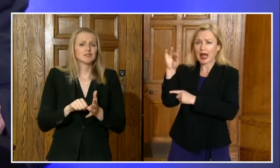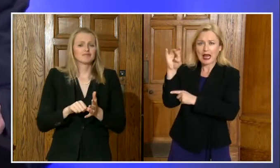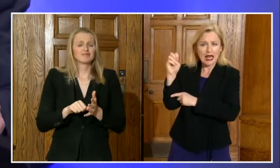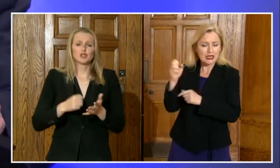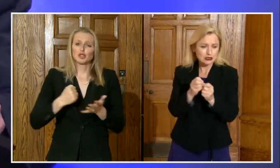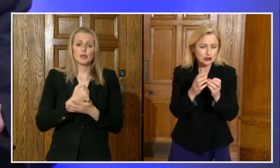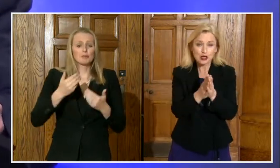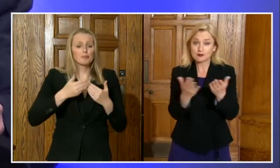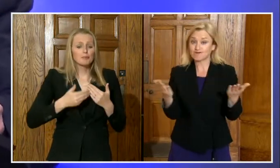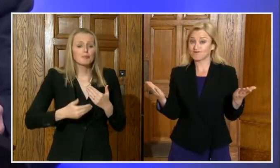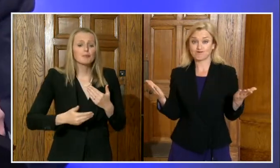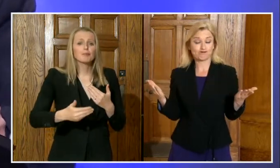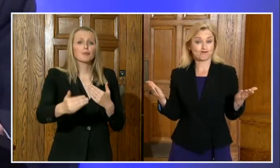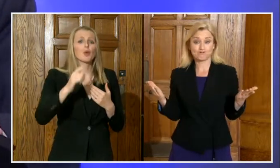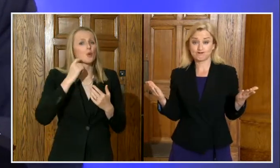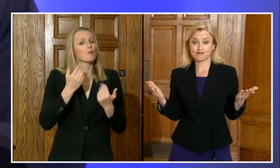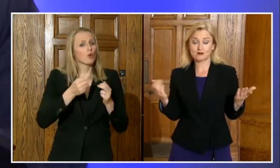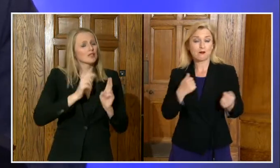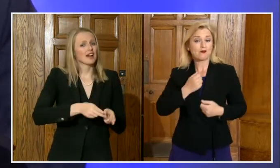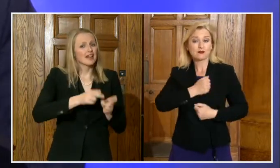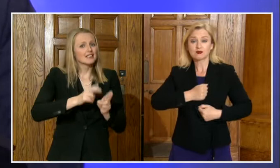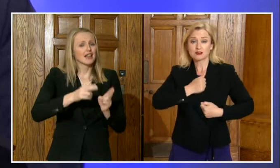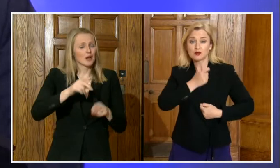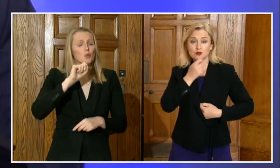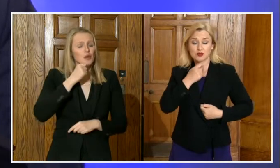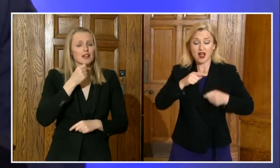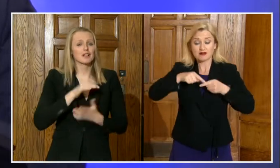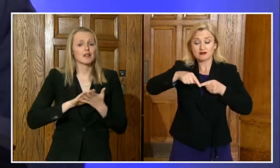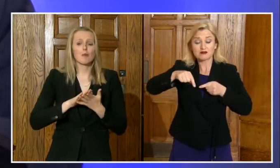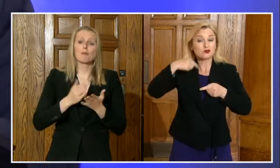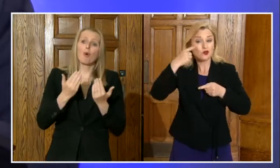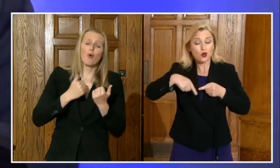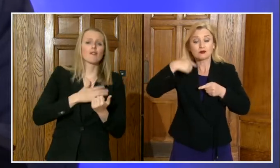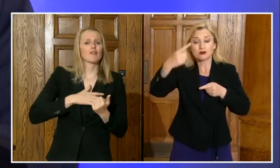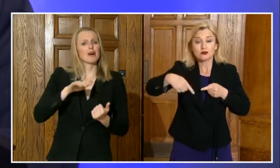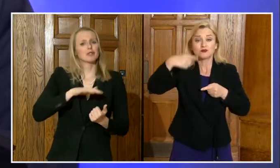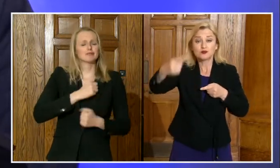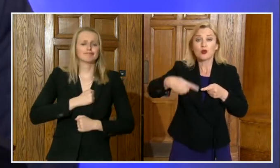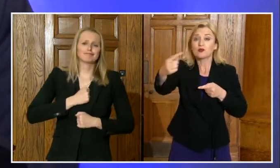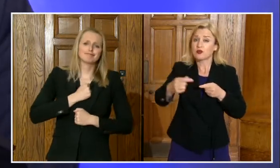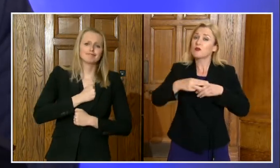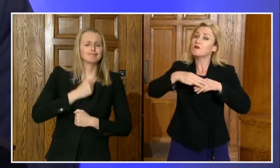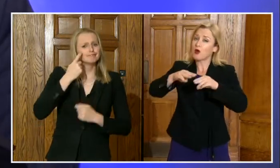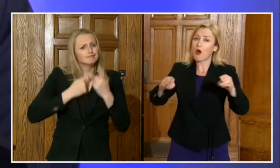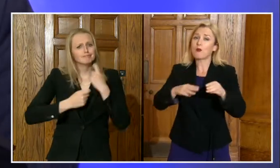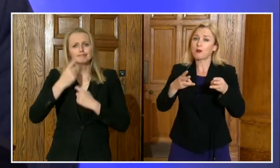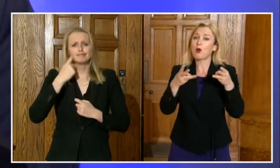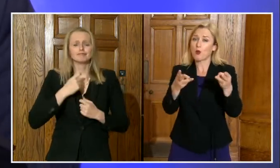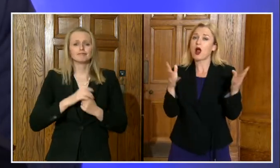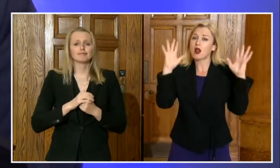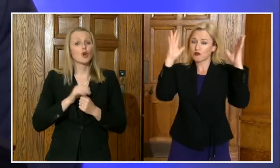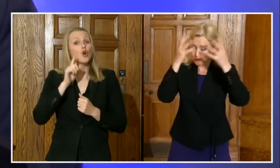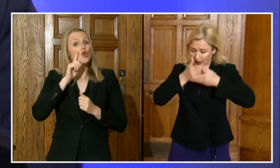mourning in the days and weeks ahead. Whilst the evidence would suggest we are through the worst of this first